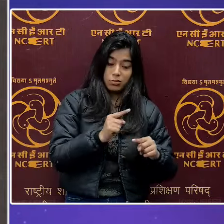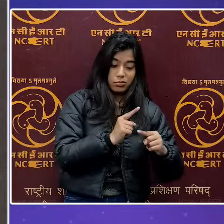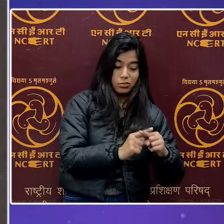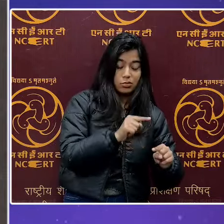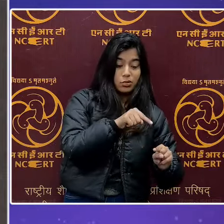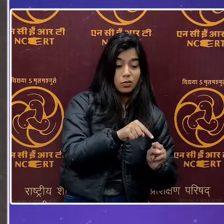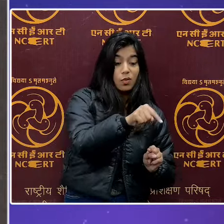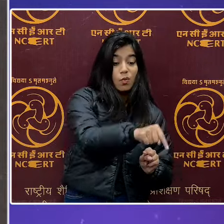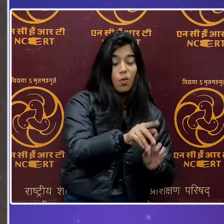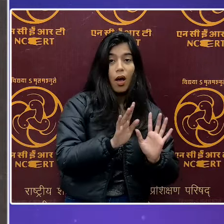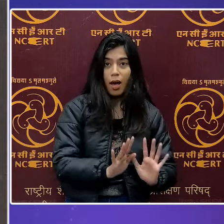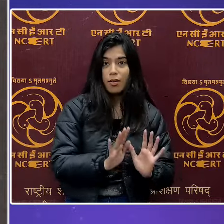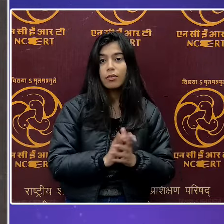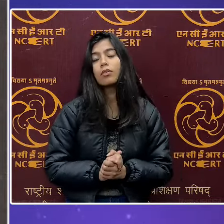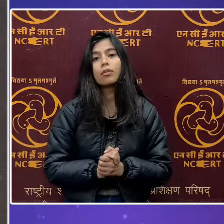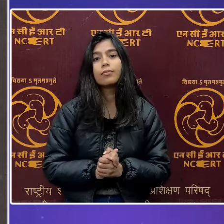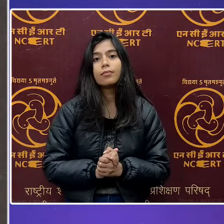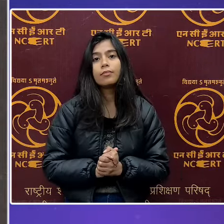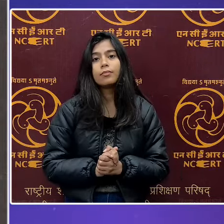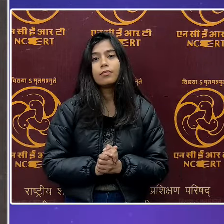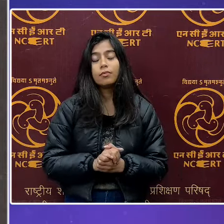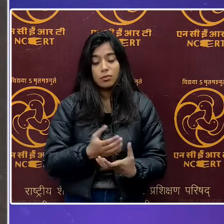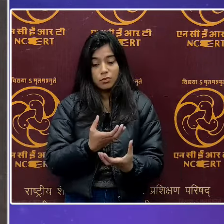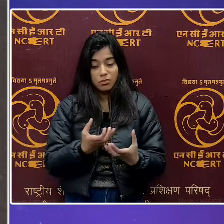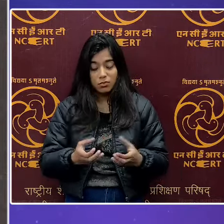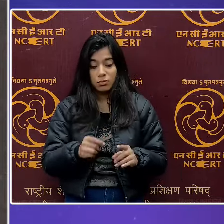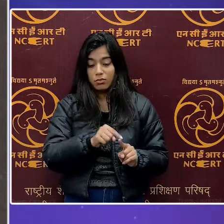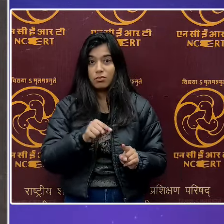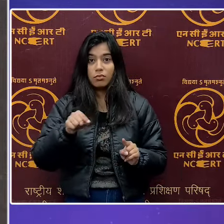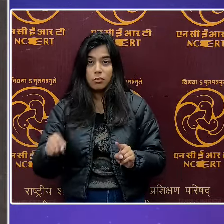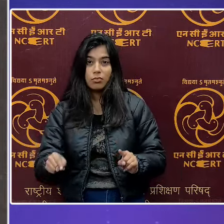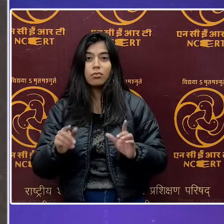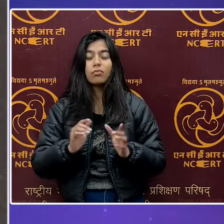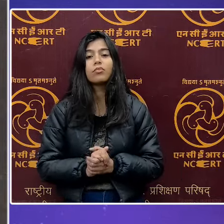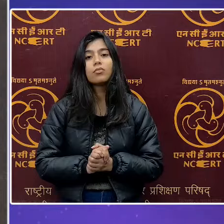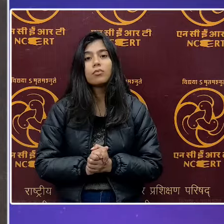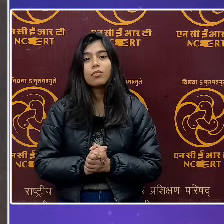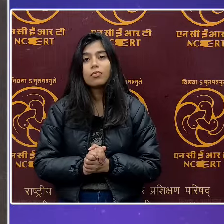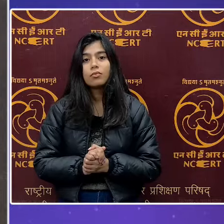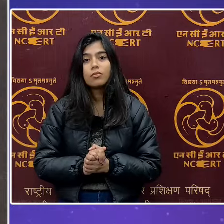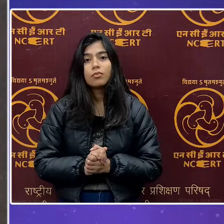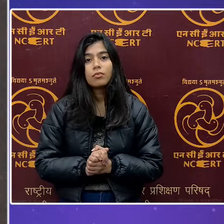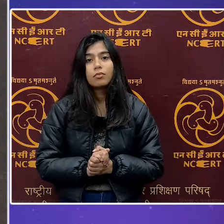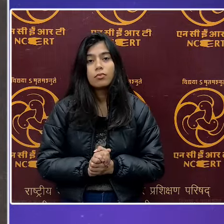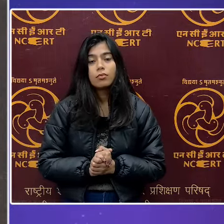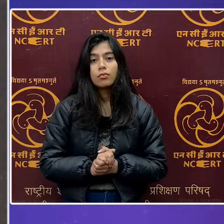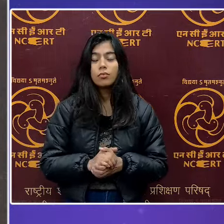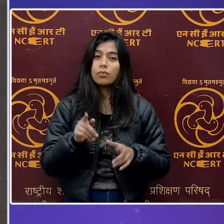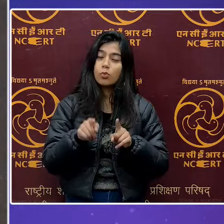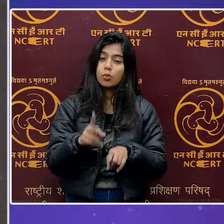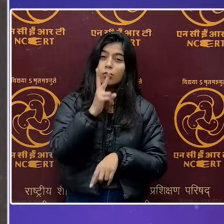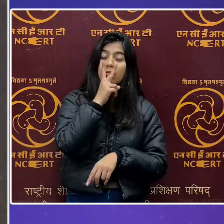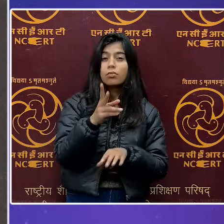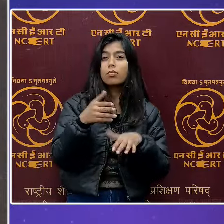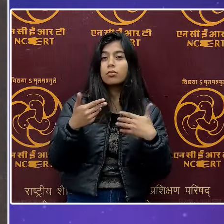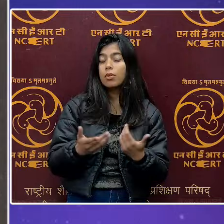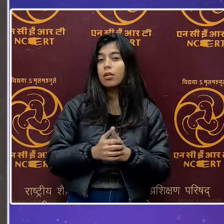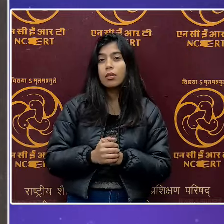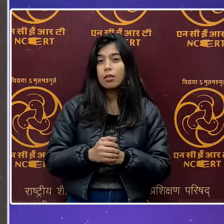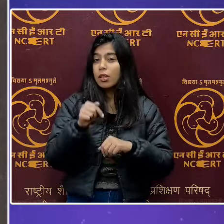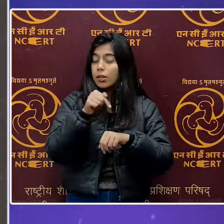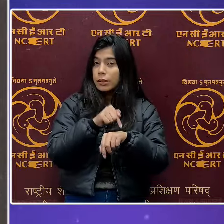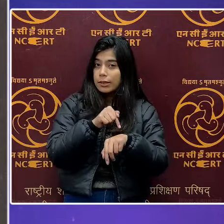here. When the particle comes here, perpendicular falls here. So you see, by the time